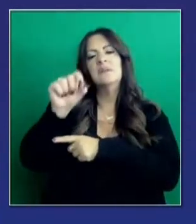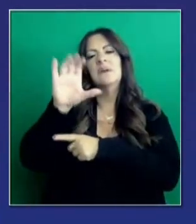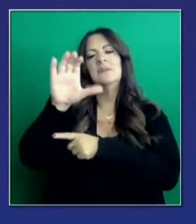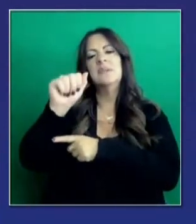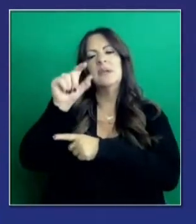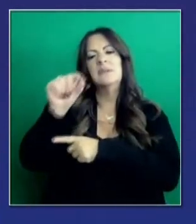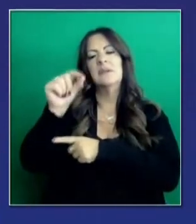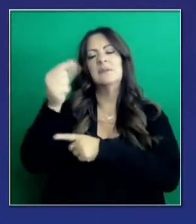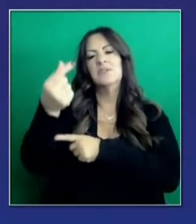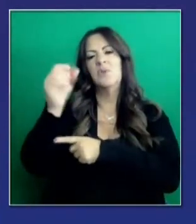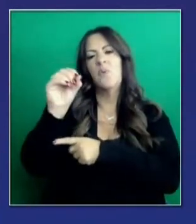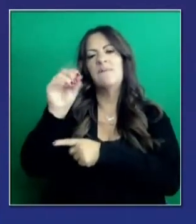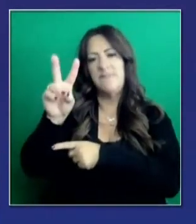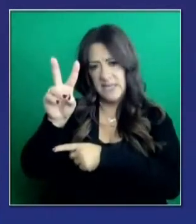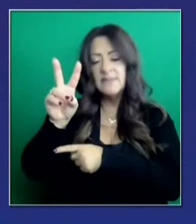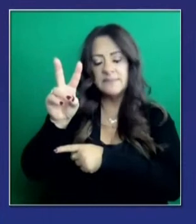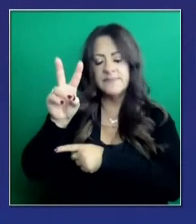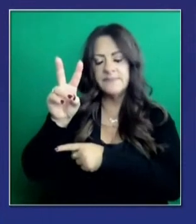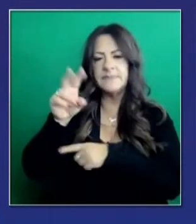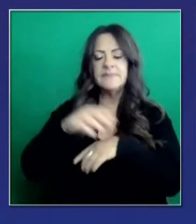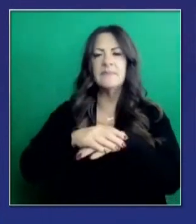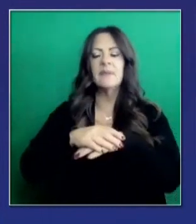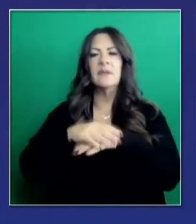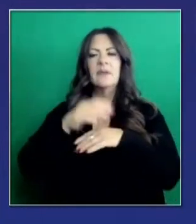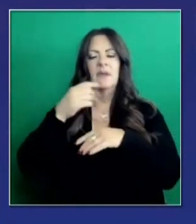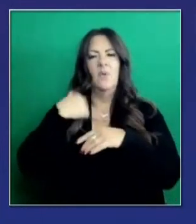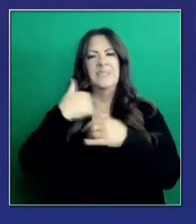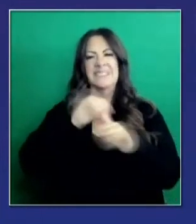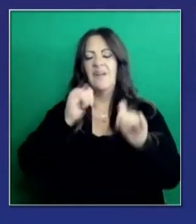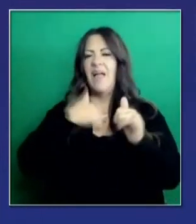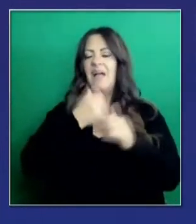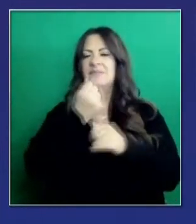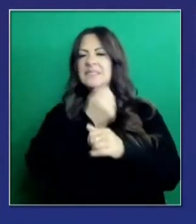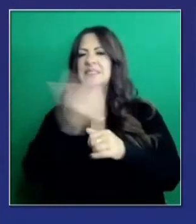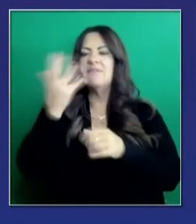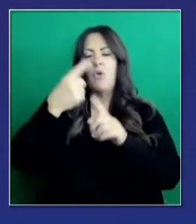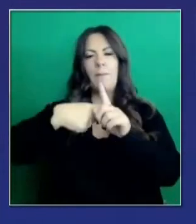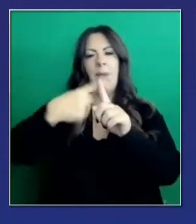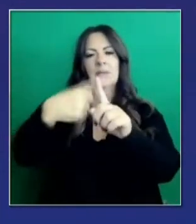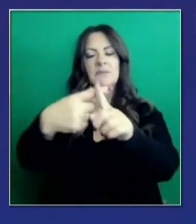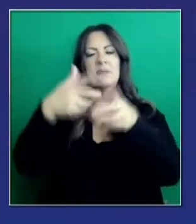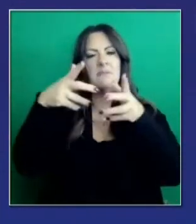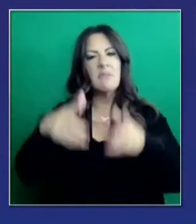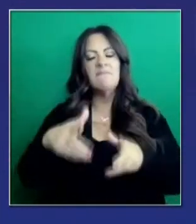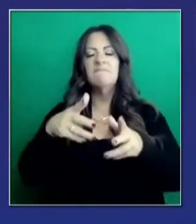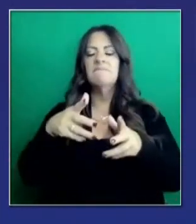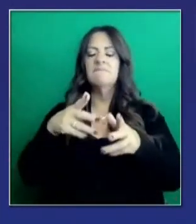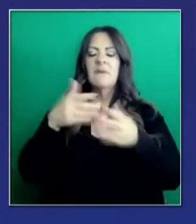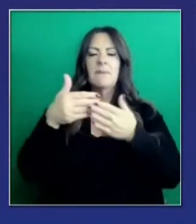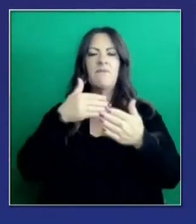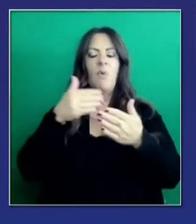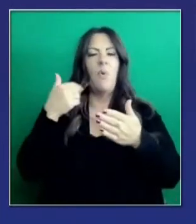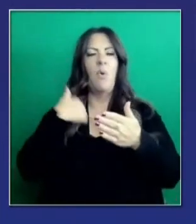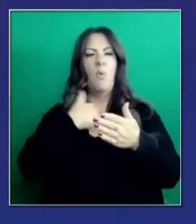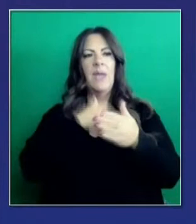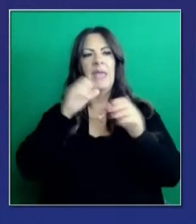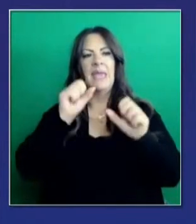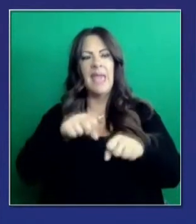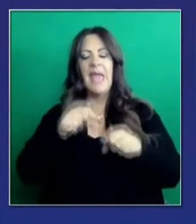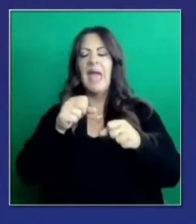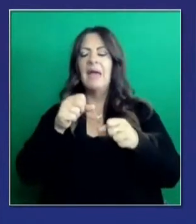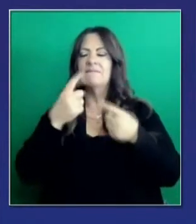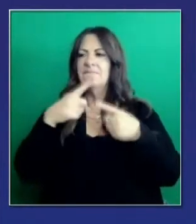the next number of months until we get to that herd immunity based upon the distribution